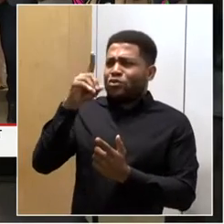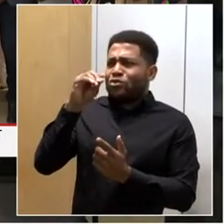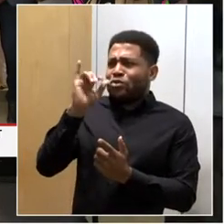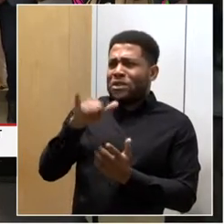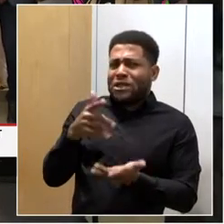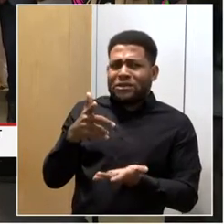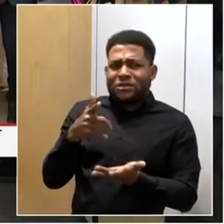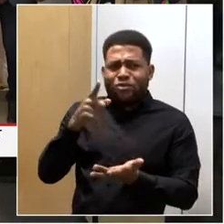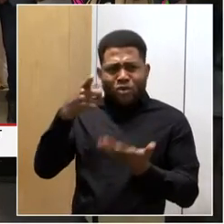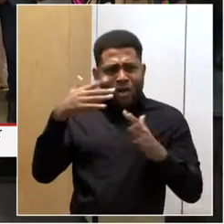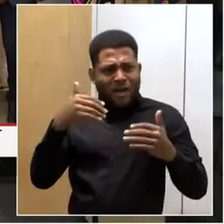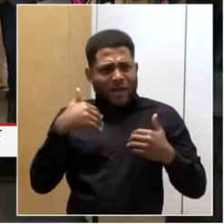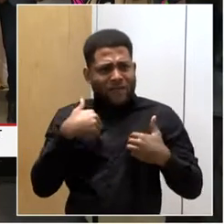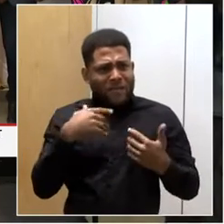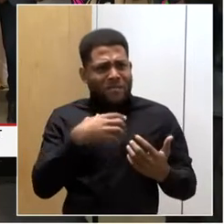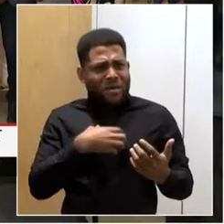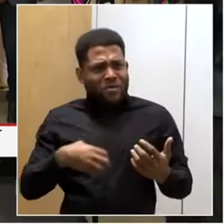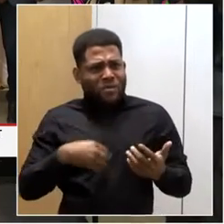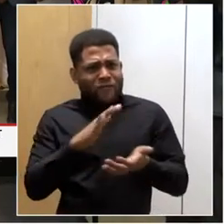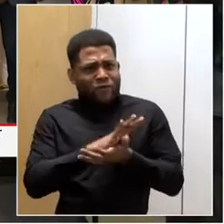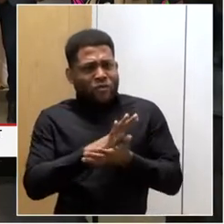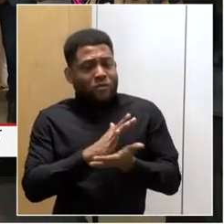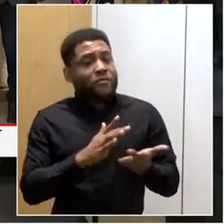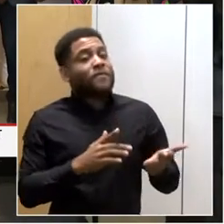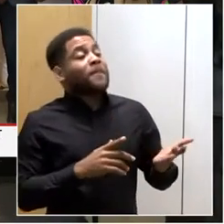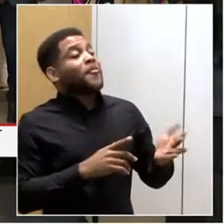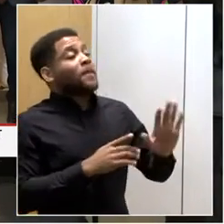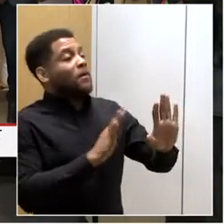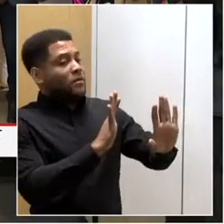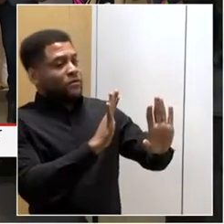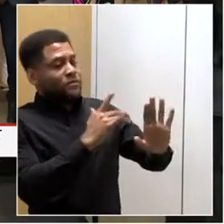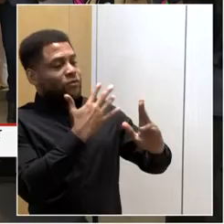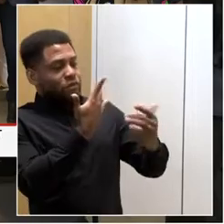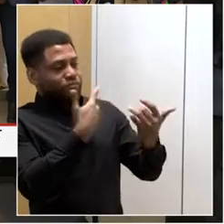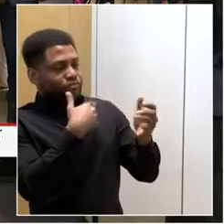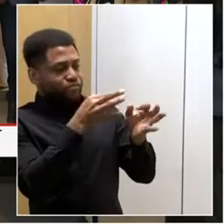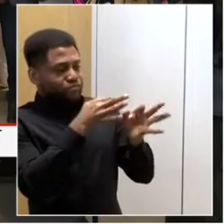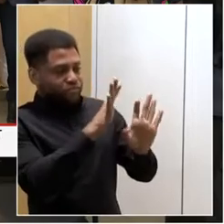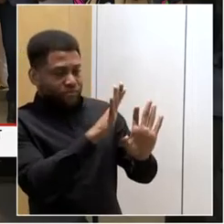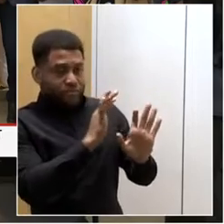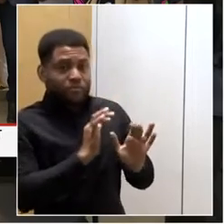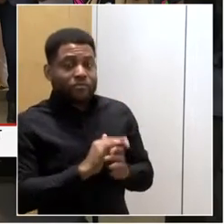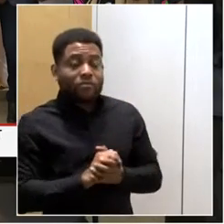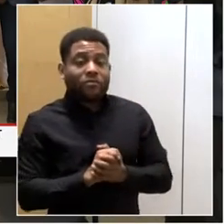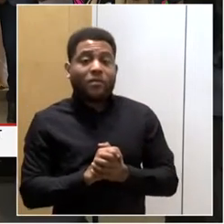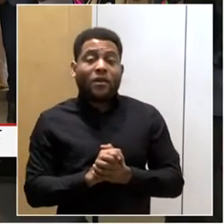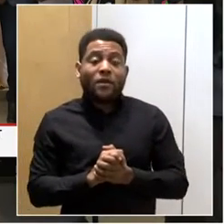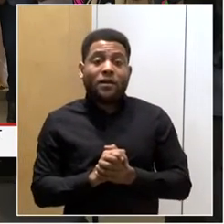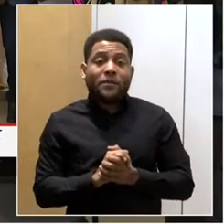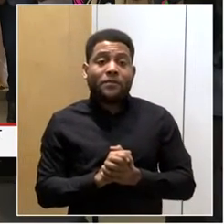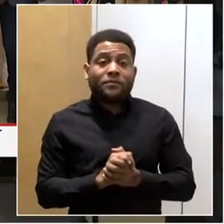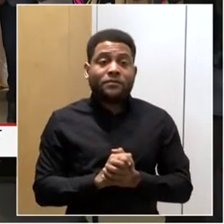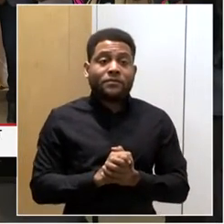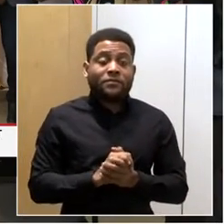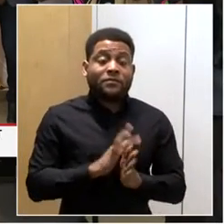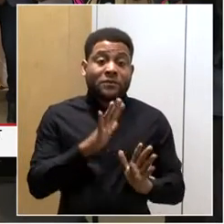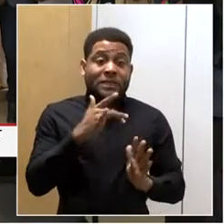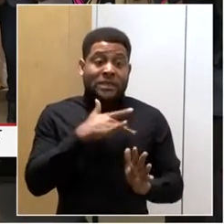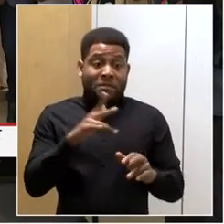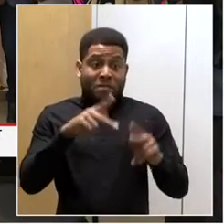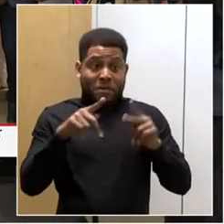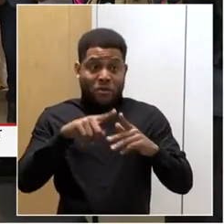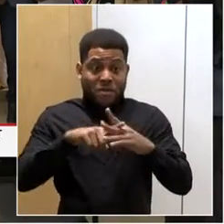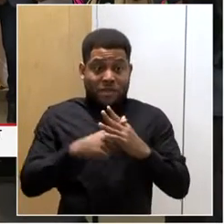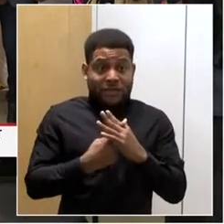control? Because there's respectfully, and you know, usually when people say that, they start to disrespect you. But let